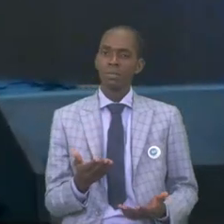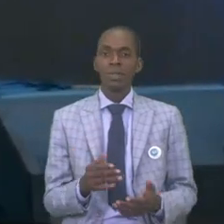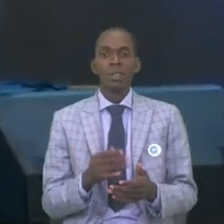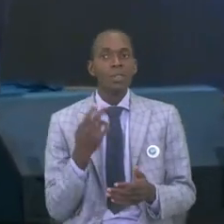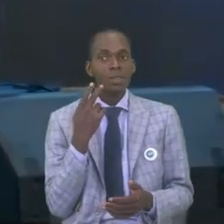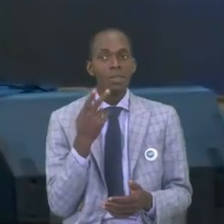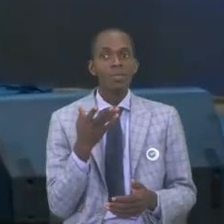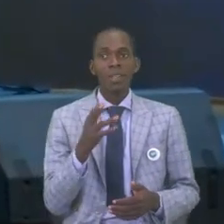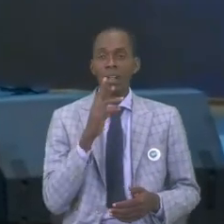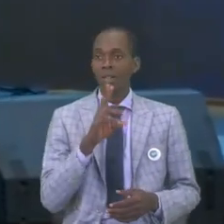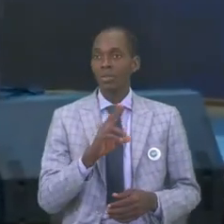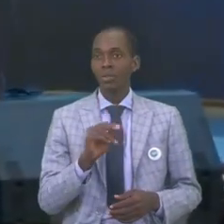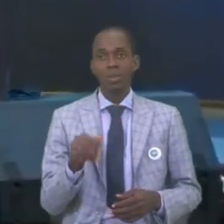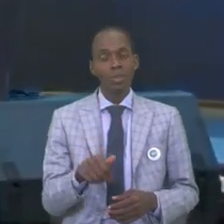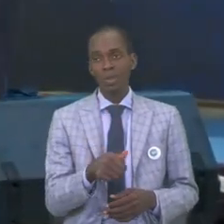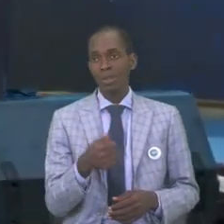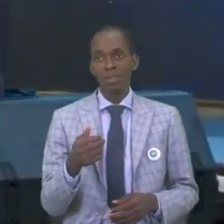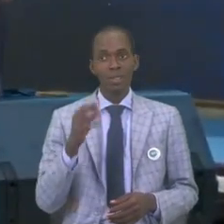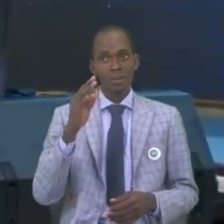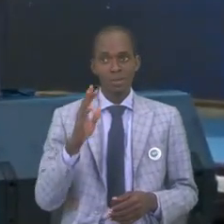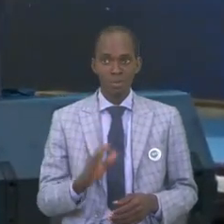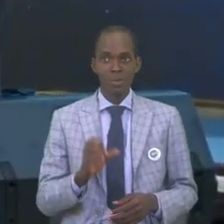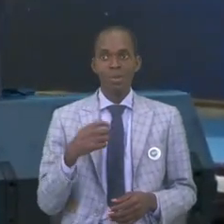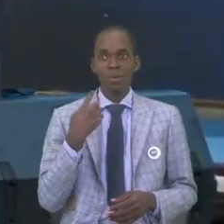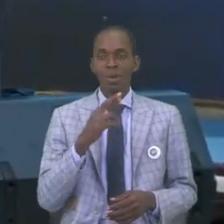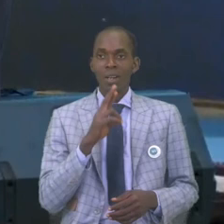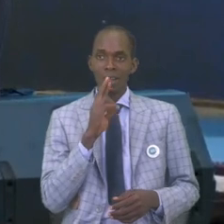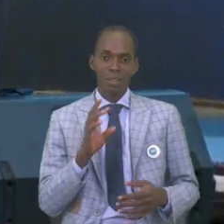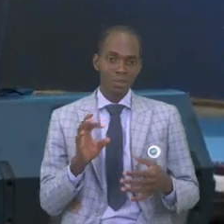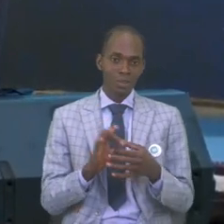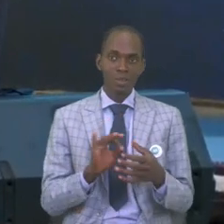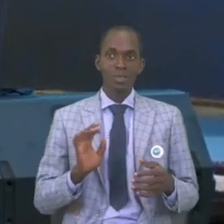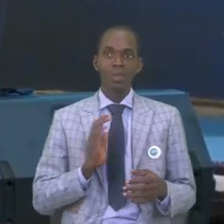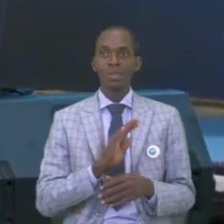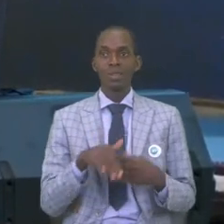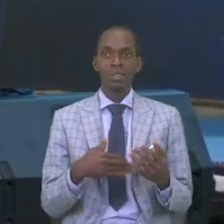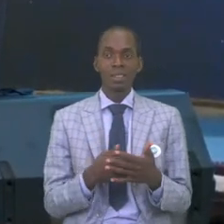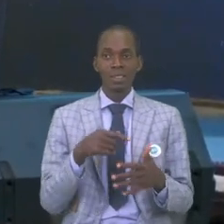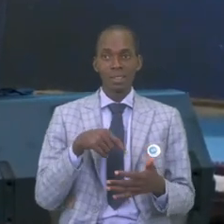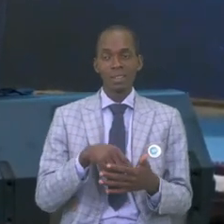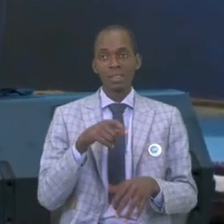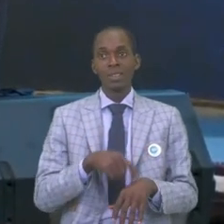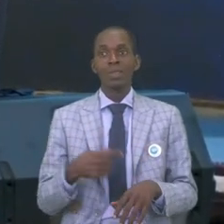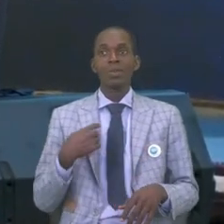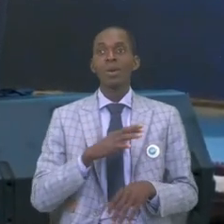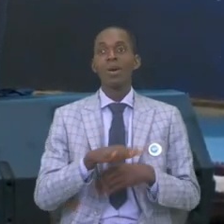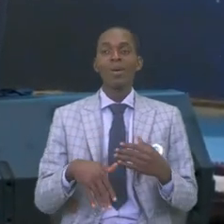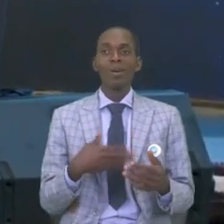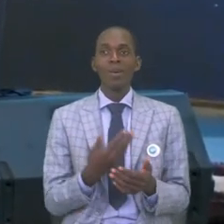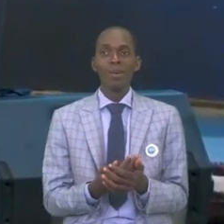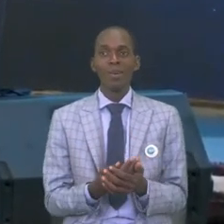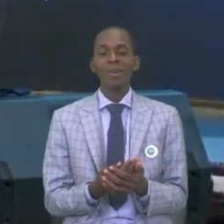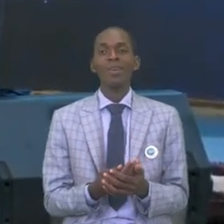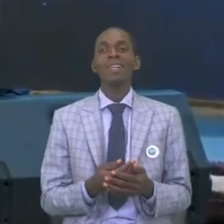no other pastors who are joining us this time. We're all in Cannes and